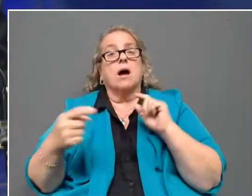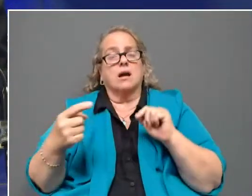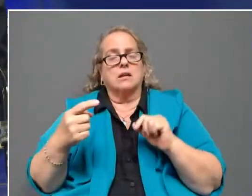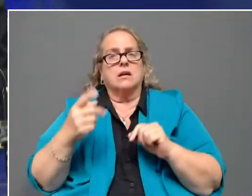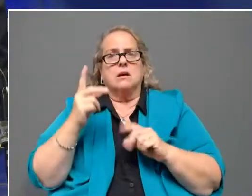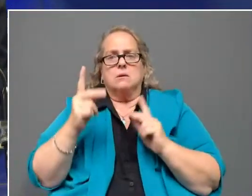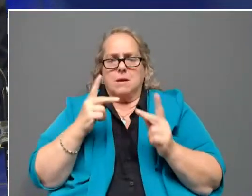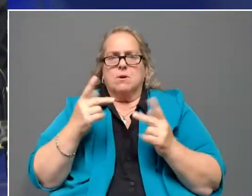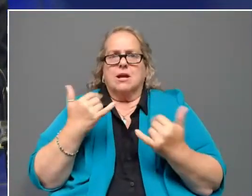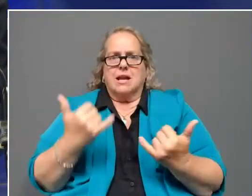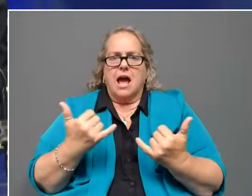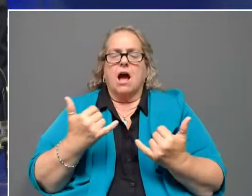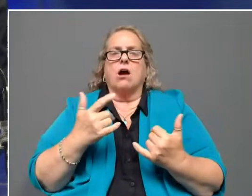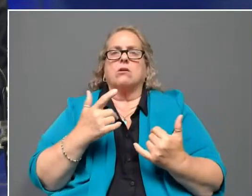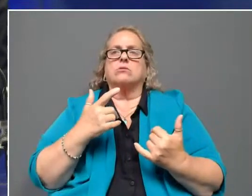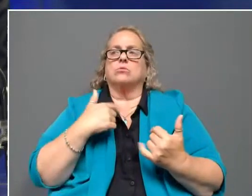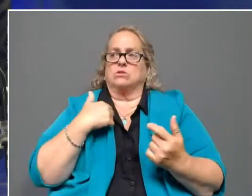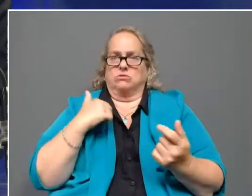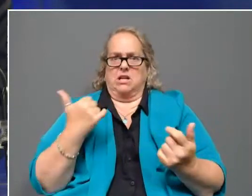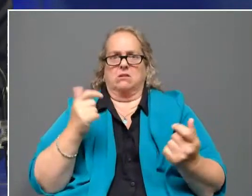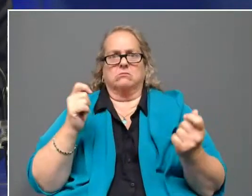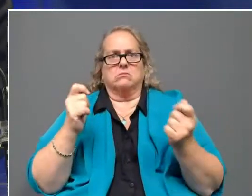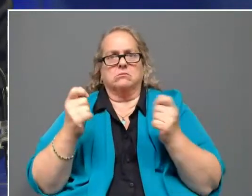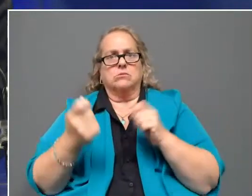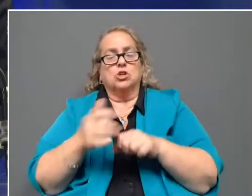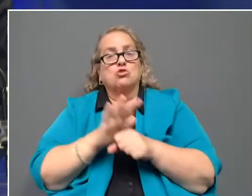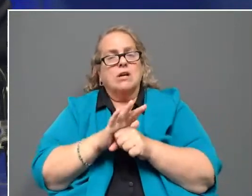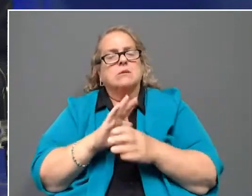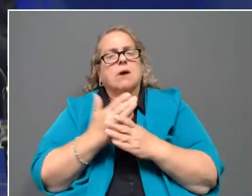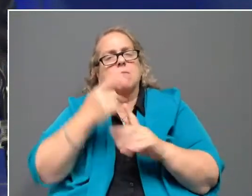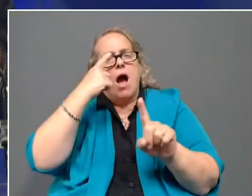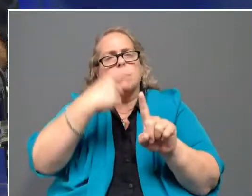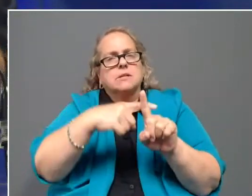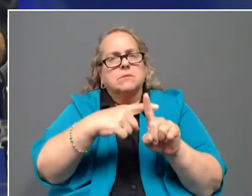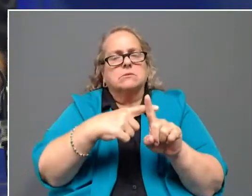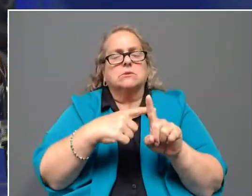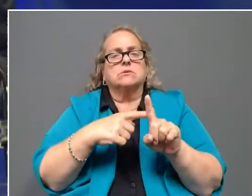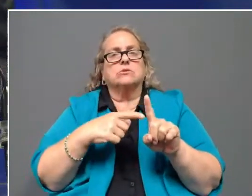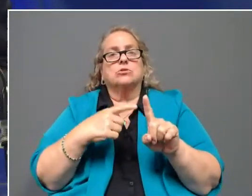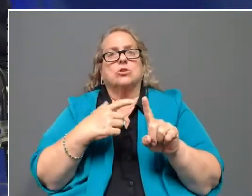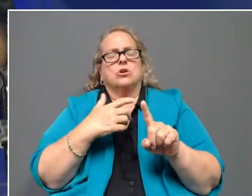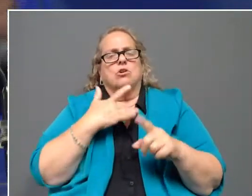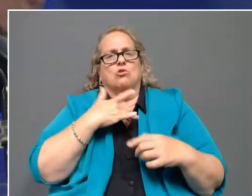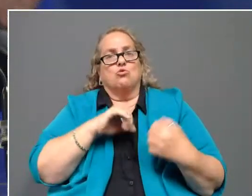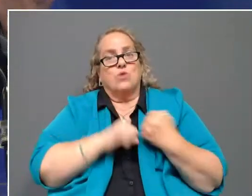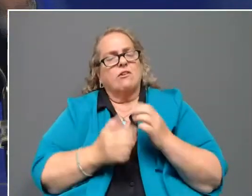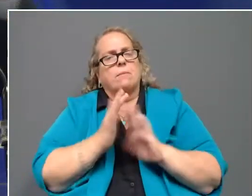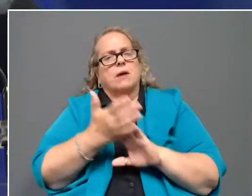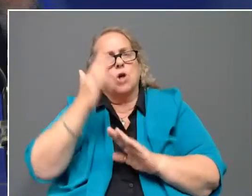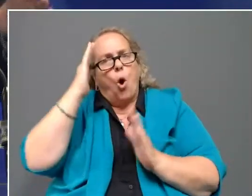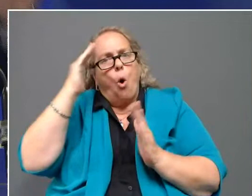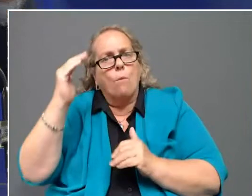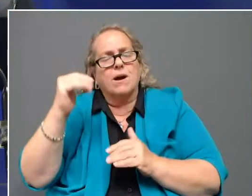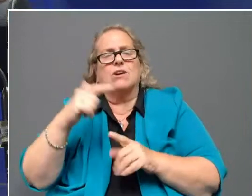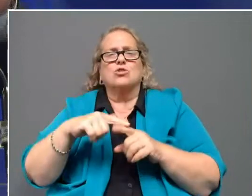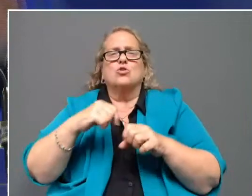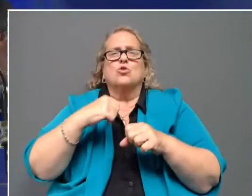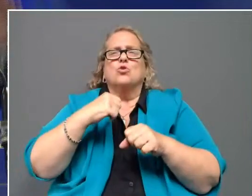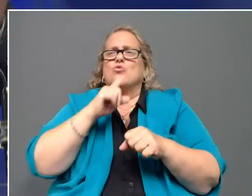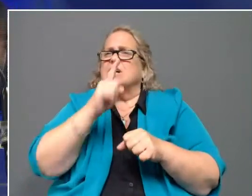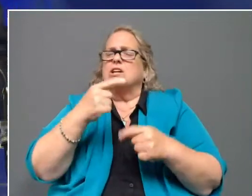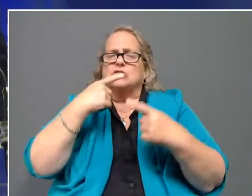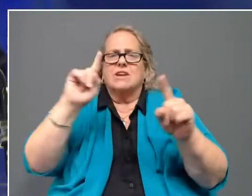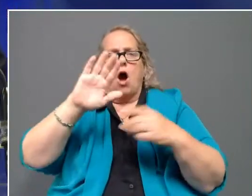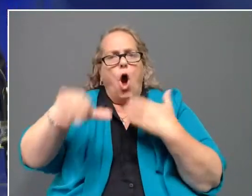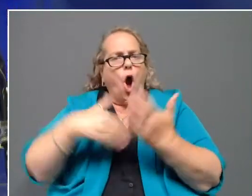become optimism. That we're going to have a better chance moving forward to achieve all of our dreams and to make Kentucky something bigger and